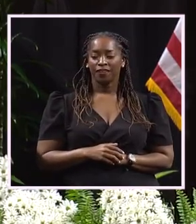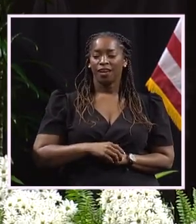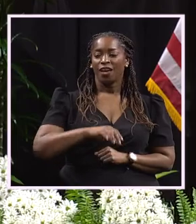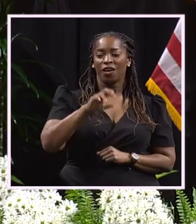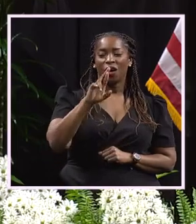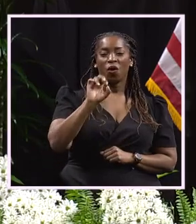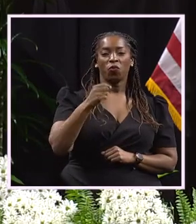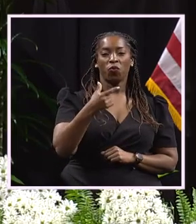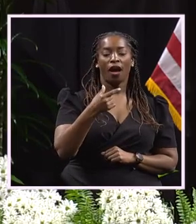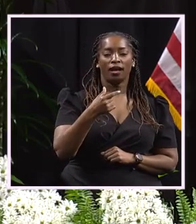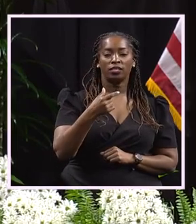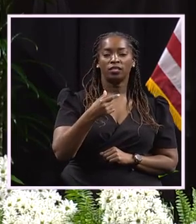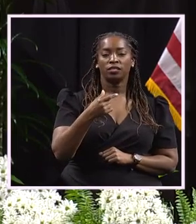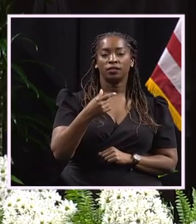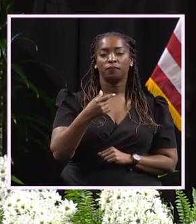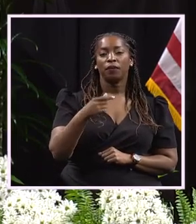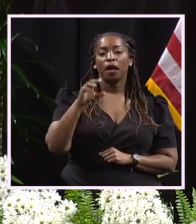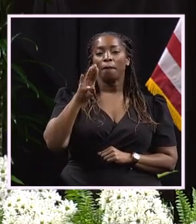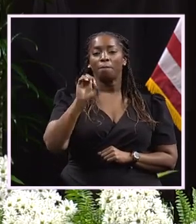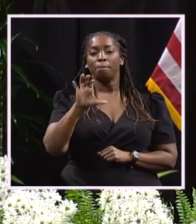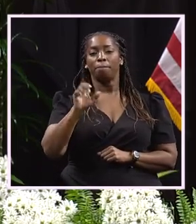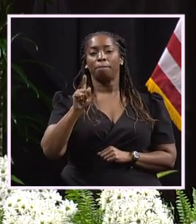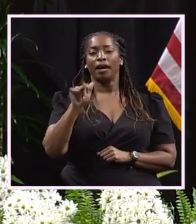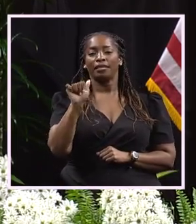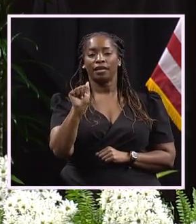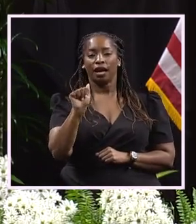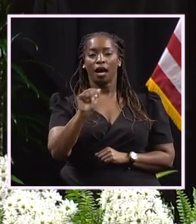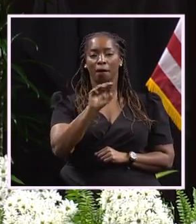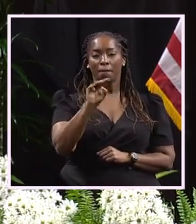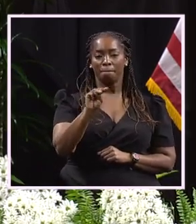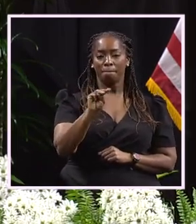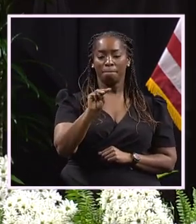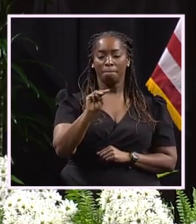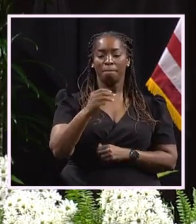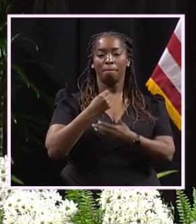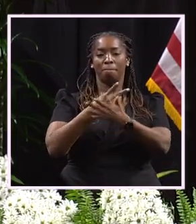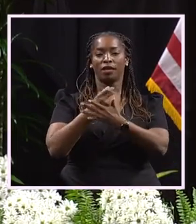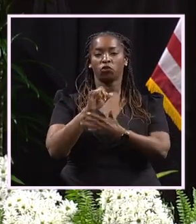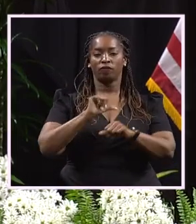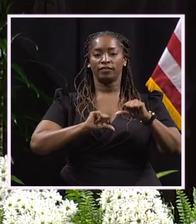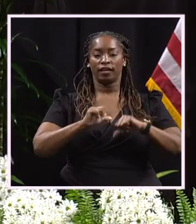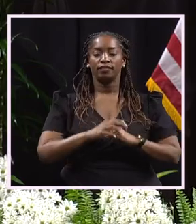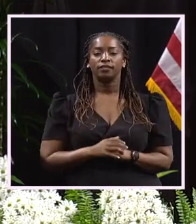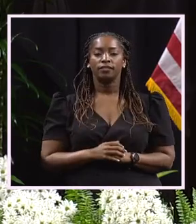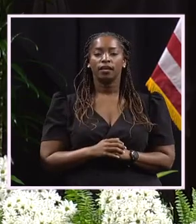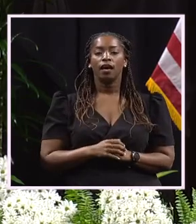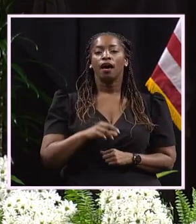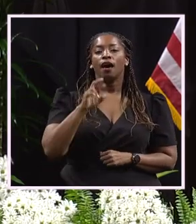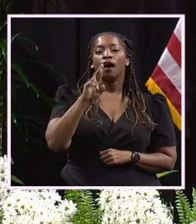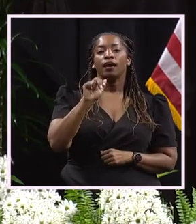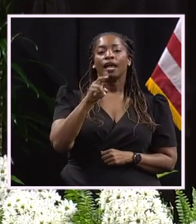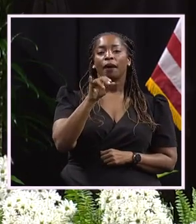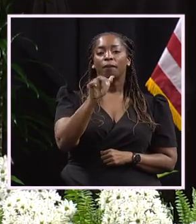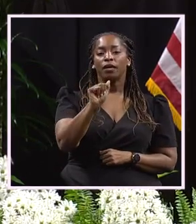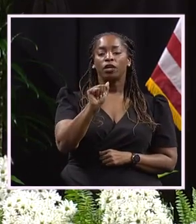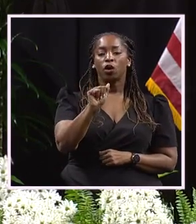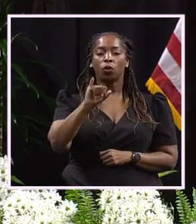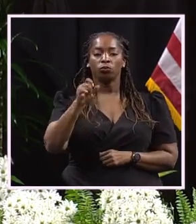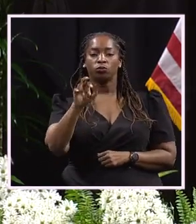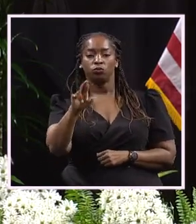Raj Ramanbhai Bhakta, Master of Science, Ramiro Arredondo, Jr.,